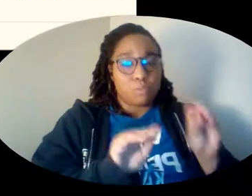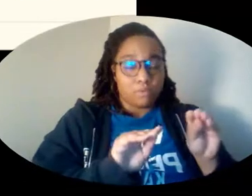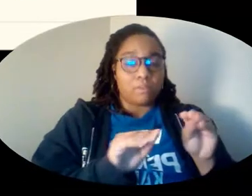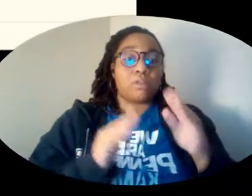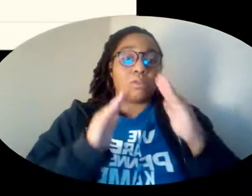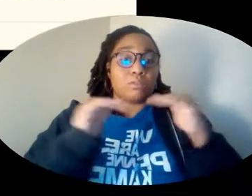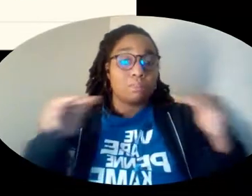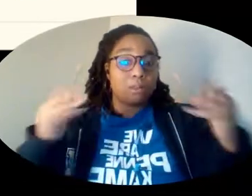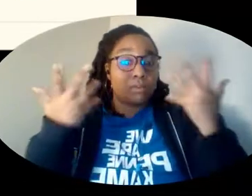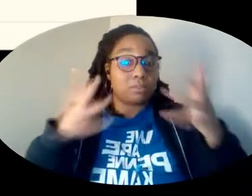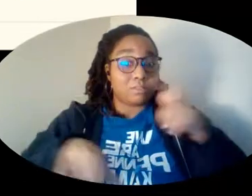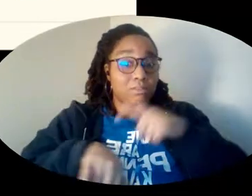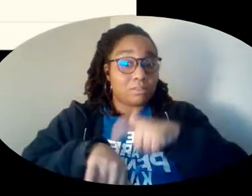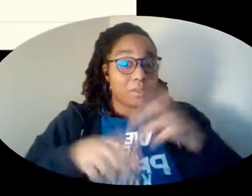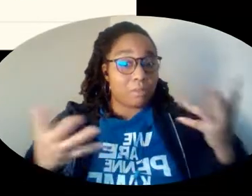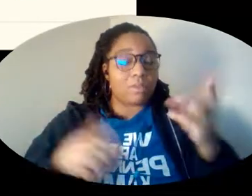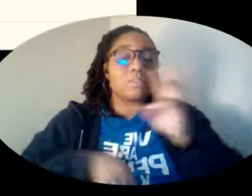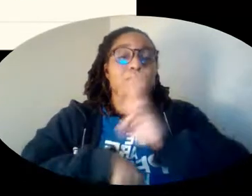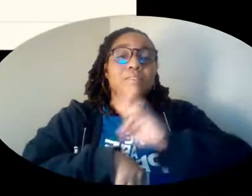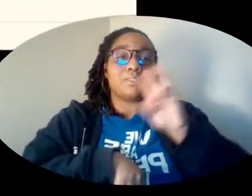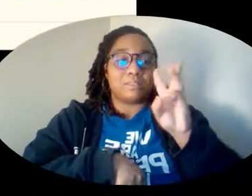at 6 o'clock.